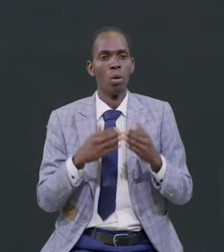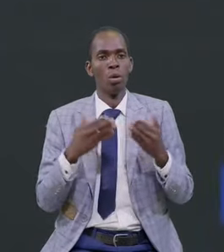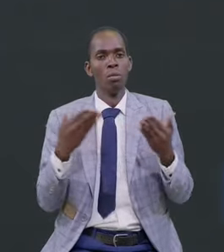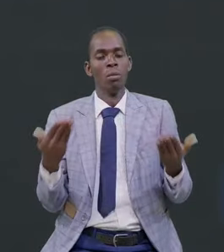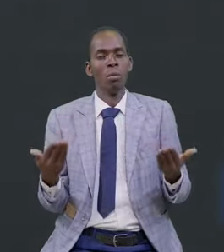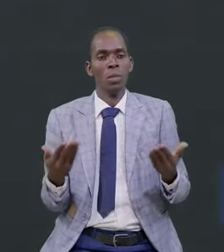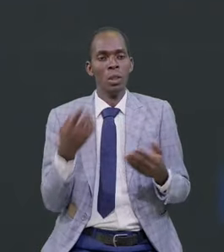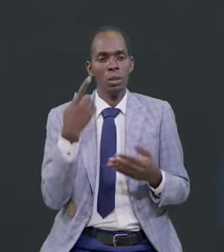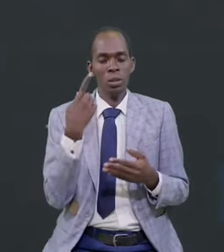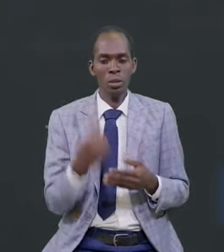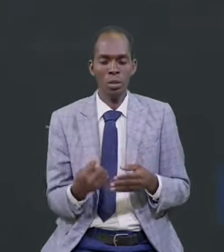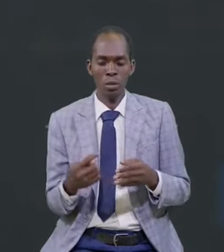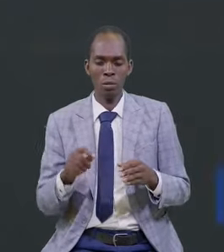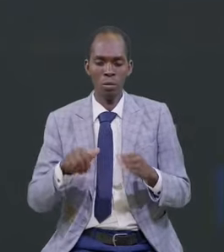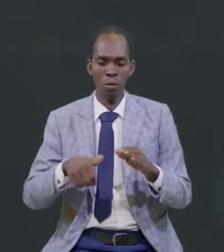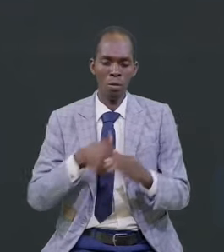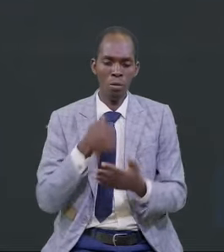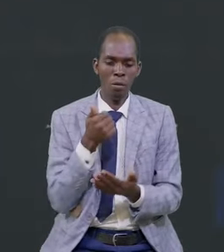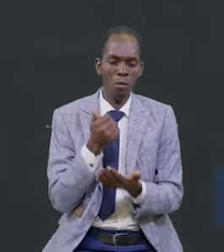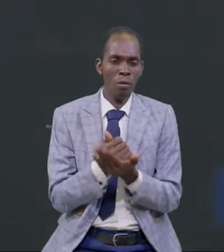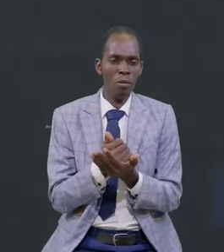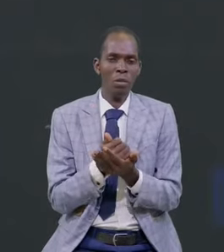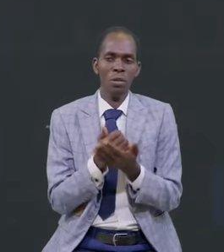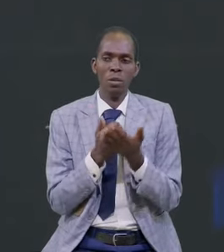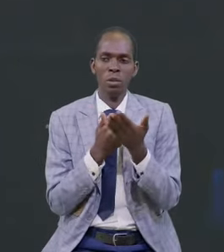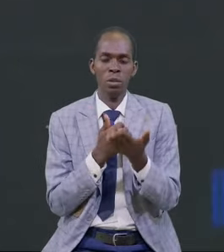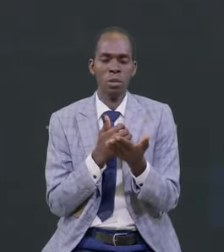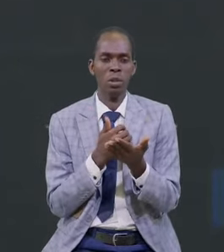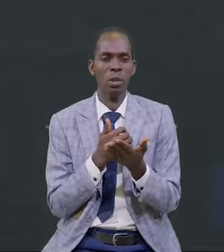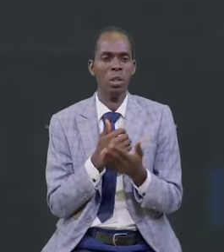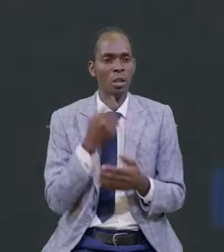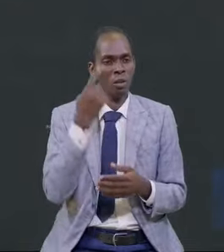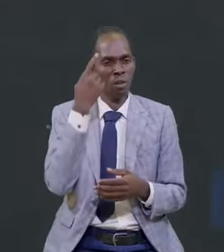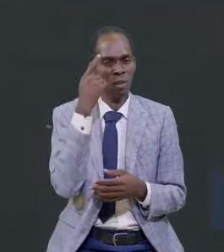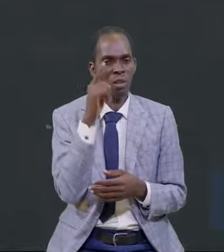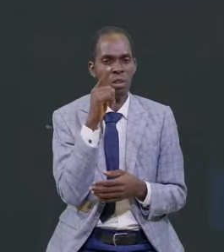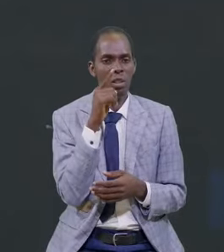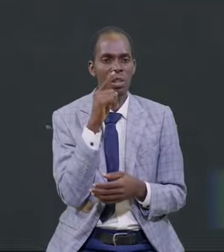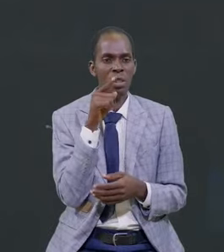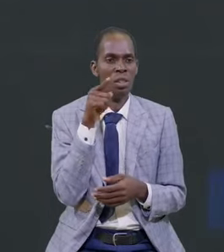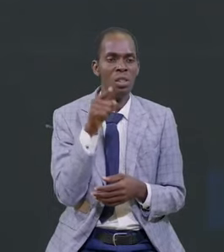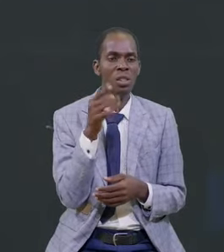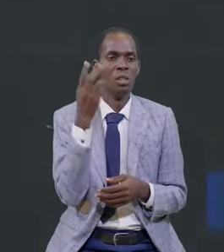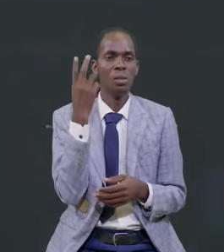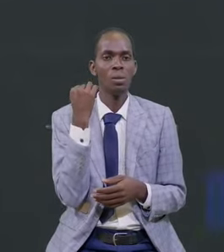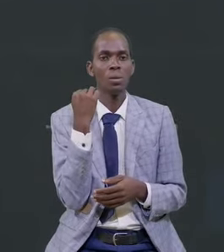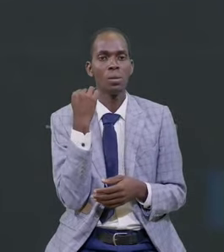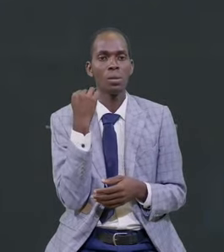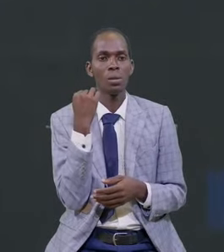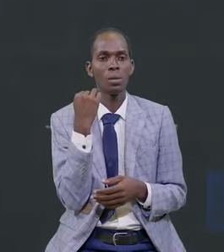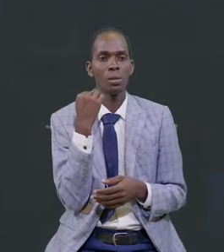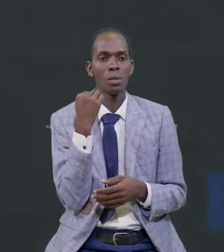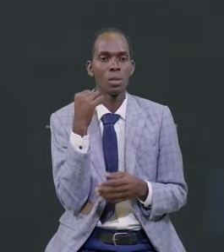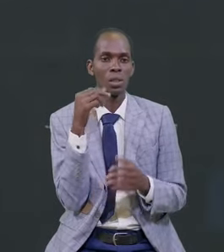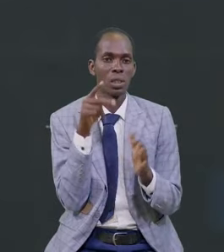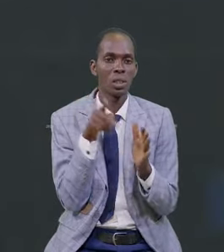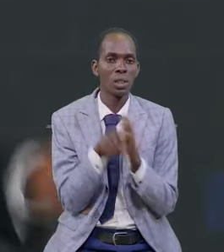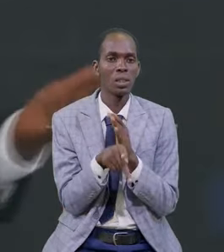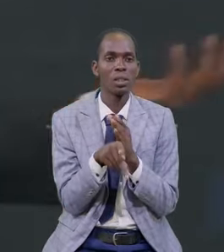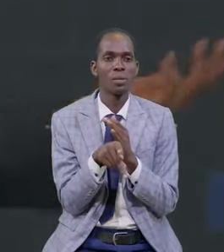thereof for thou was slain and redeemed